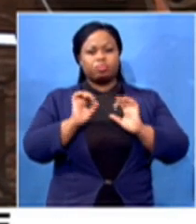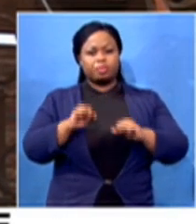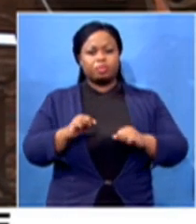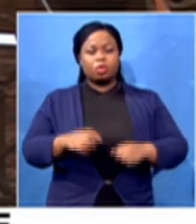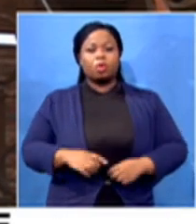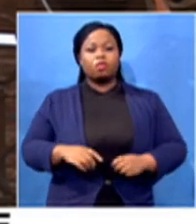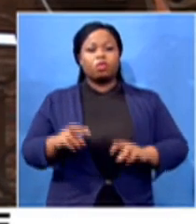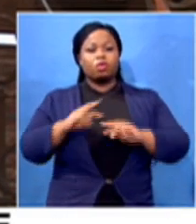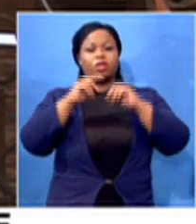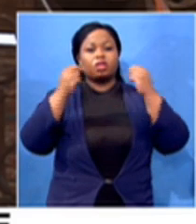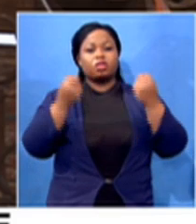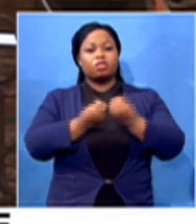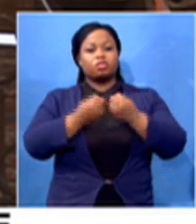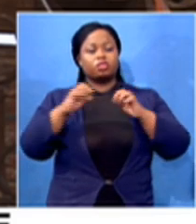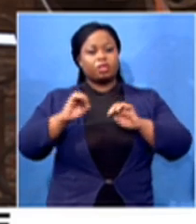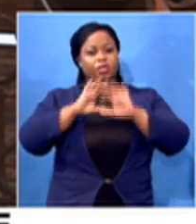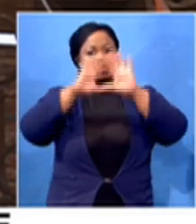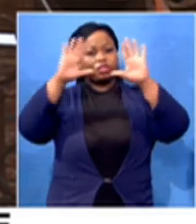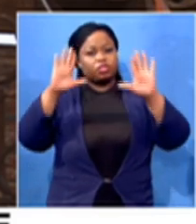the